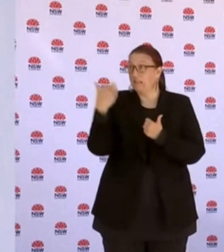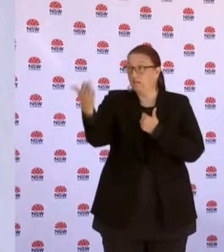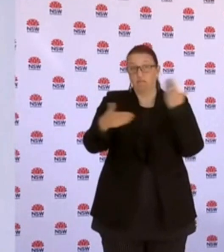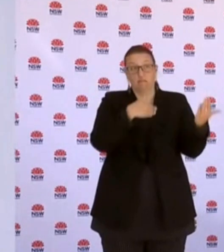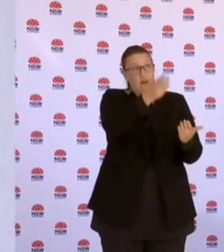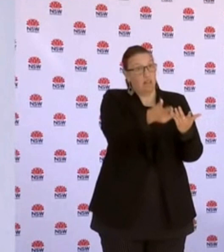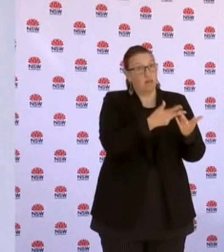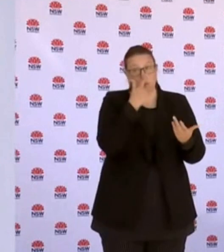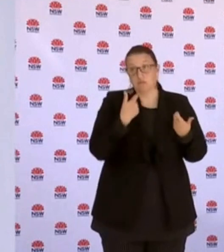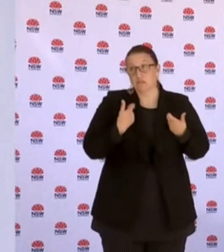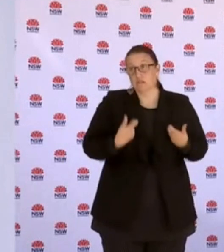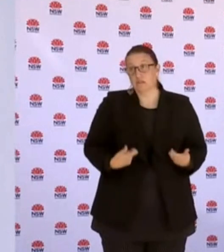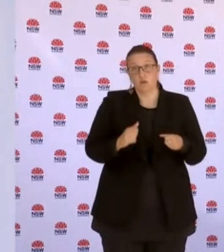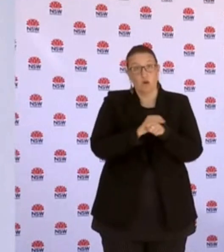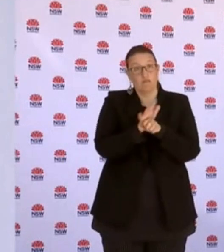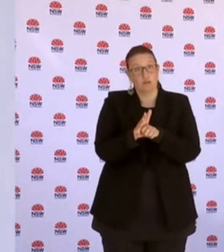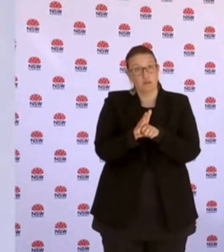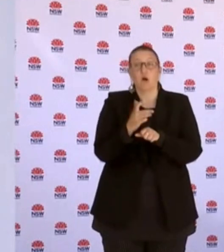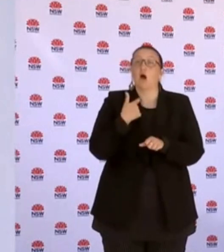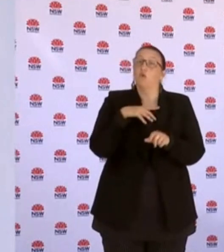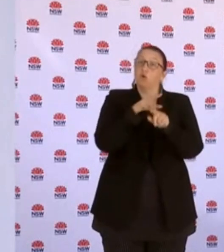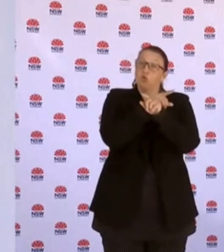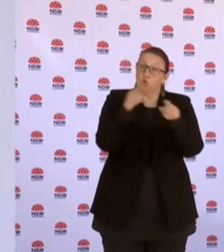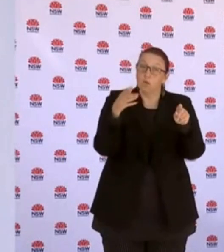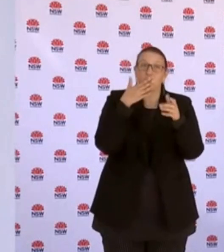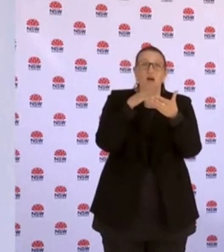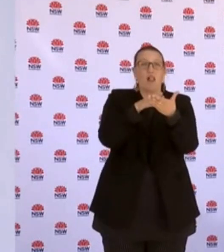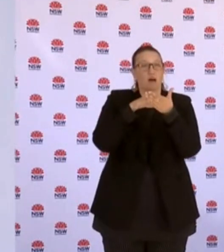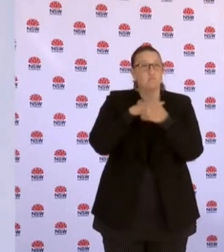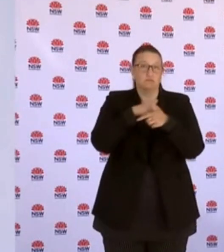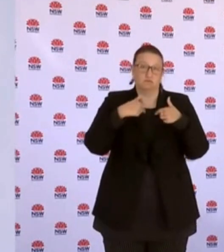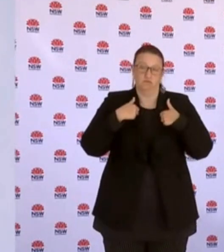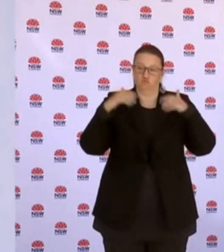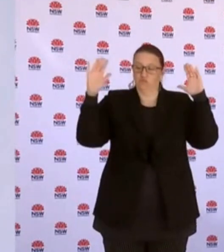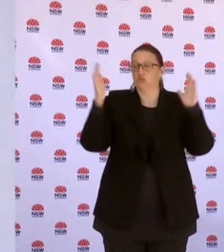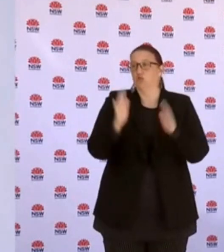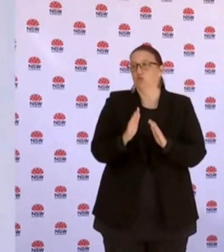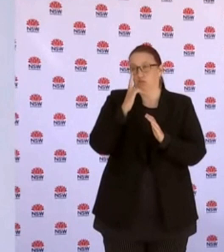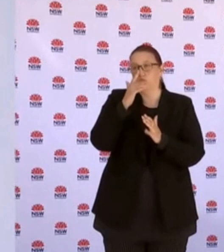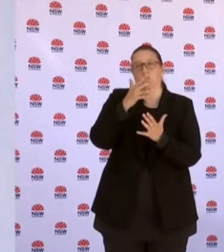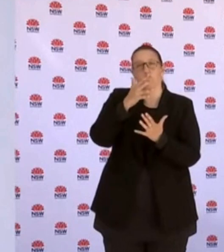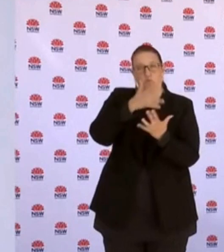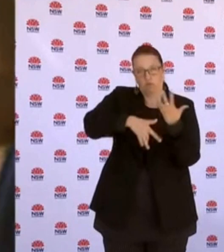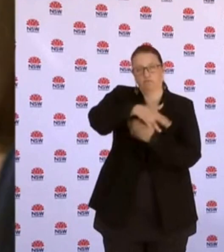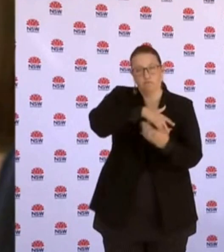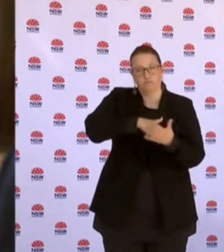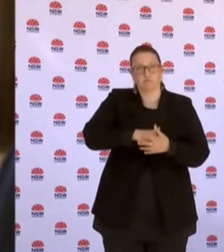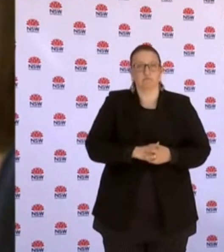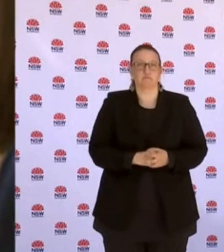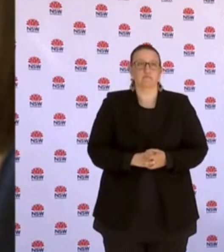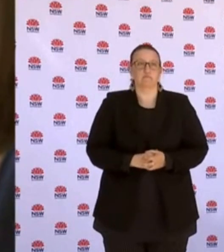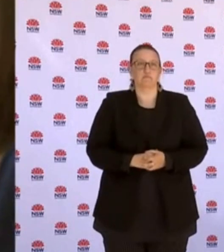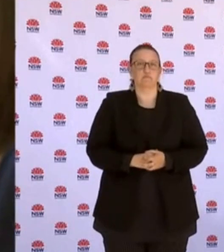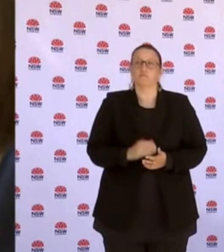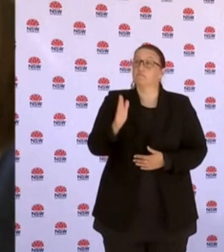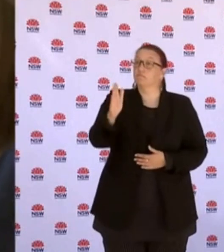us seeing a decline in case numbers. We see all these exposure sites at various retail